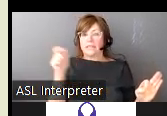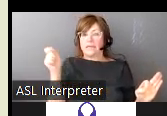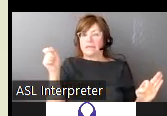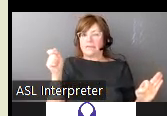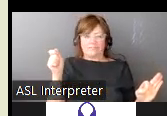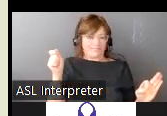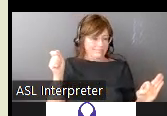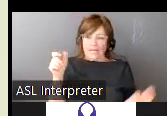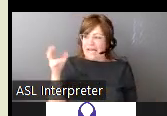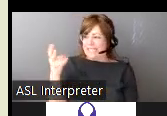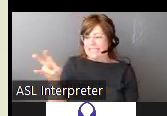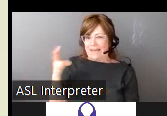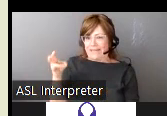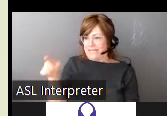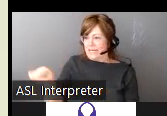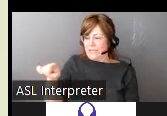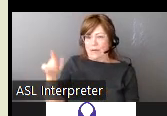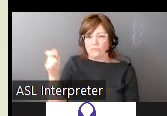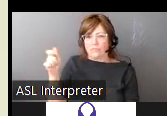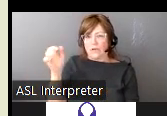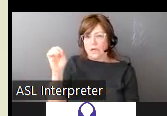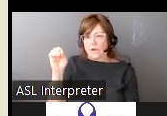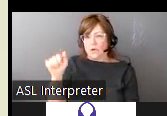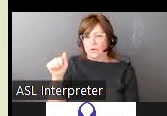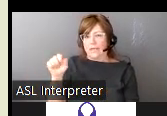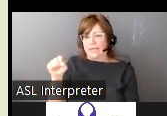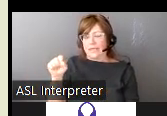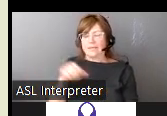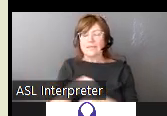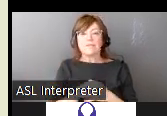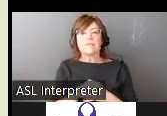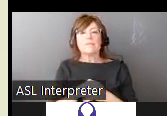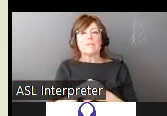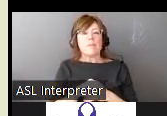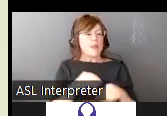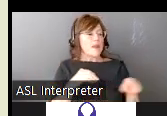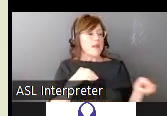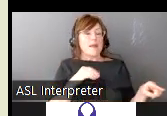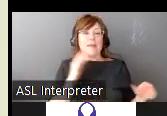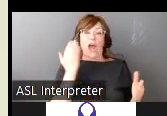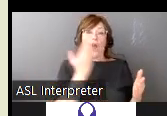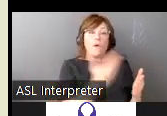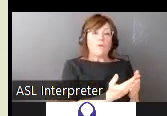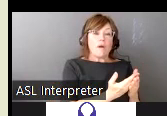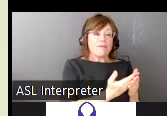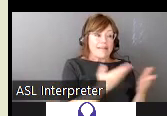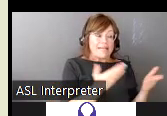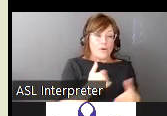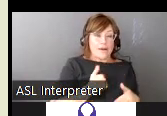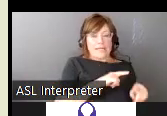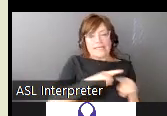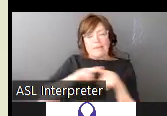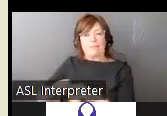had OAS. They are also more likely to have arrived in Canada as a dependent on the family members. In